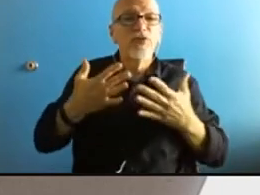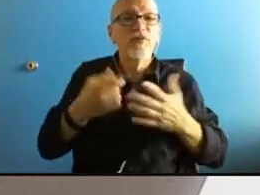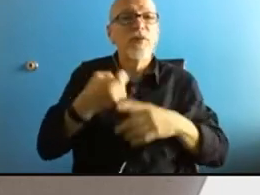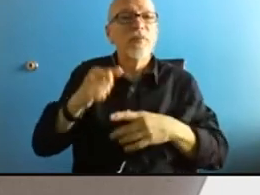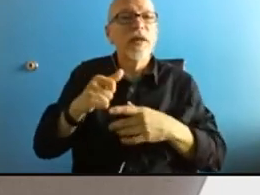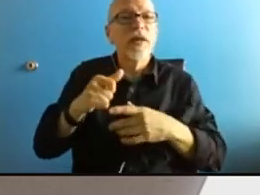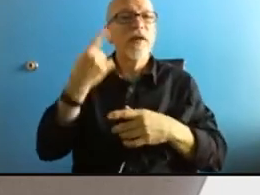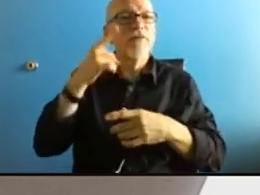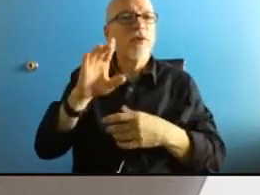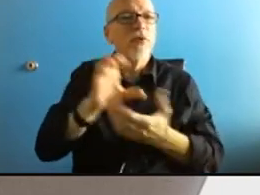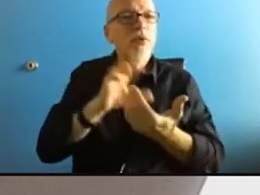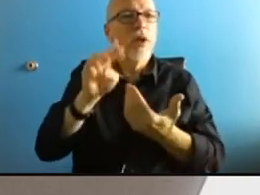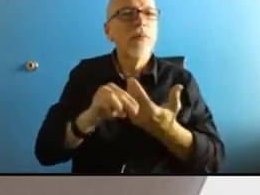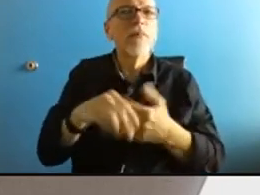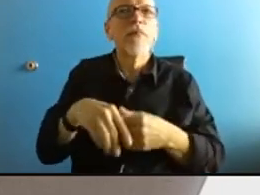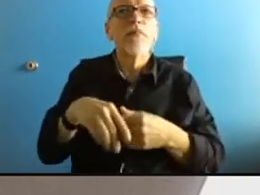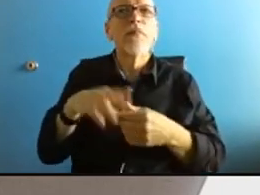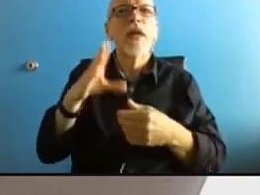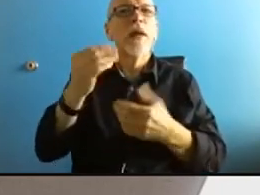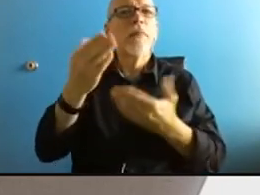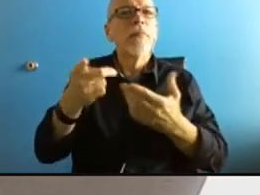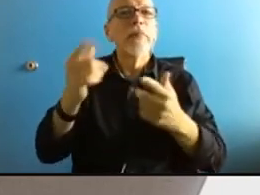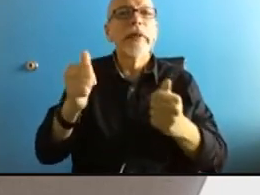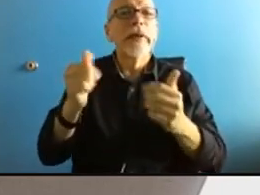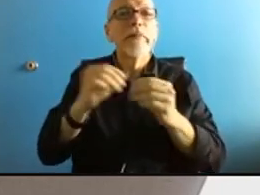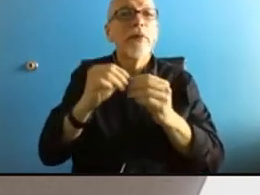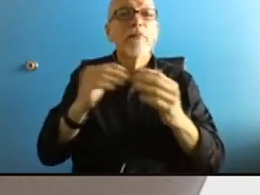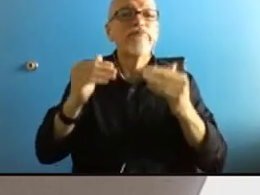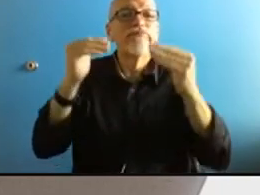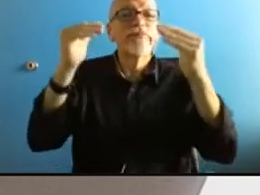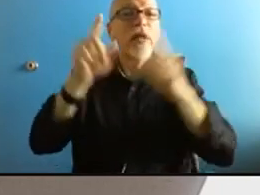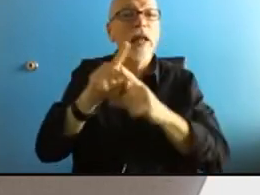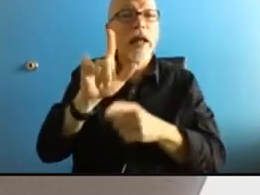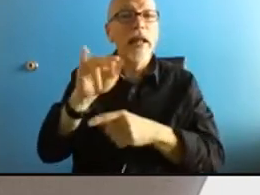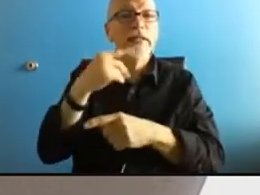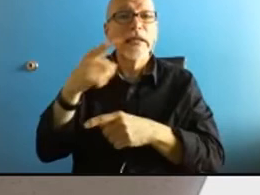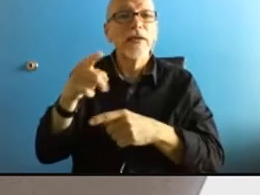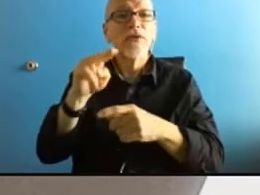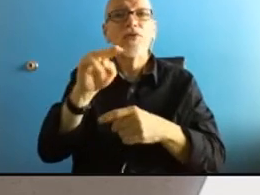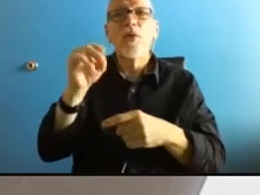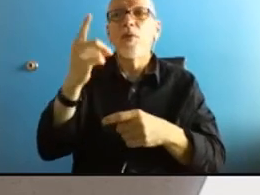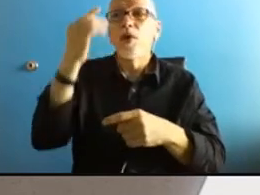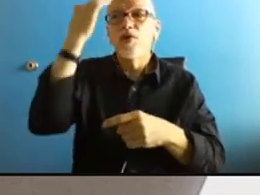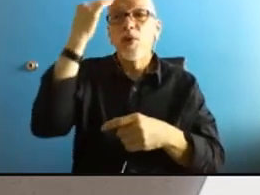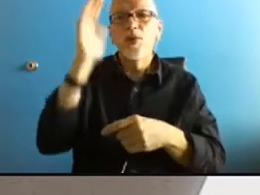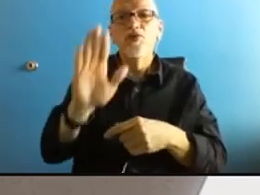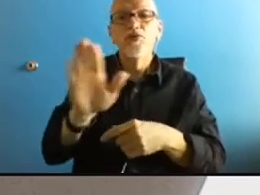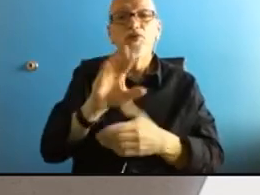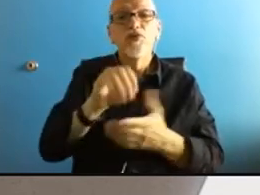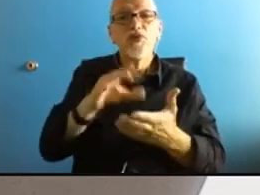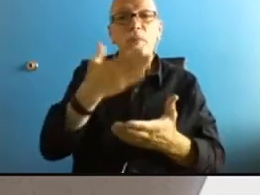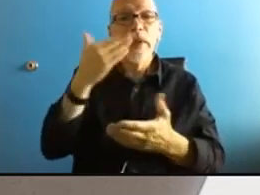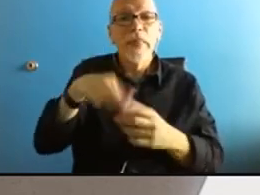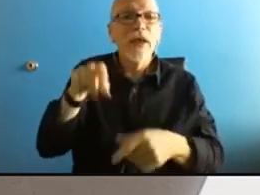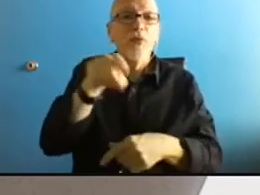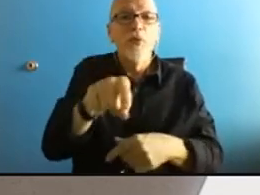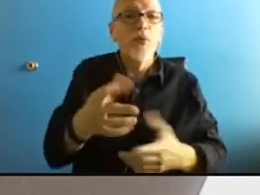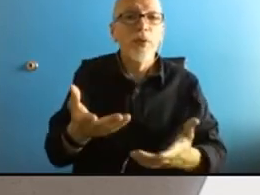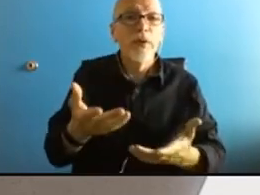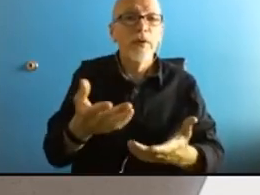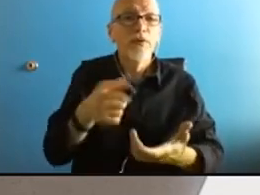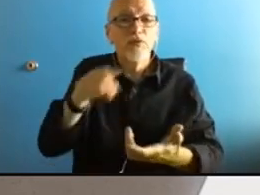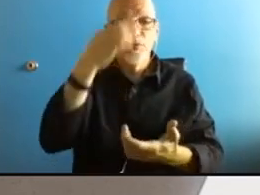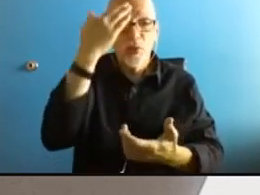curriculum, and maybe even take it up many notches. Like Lynn said, nobody knows your students better than you.